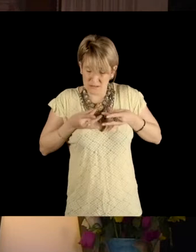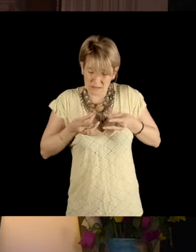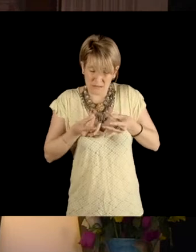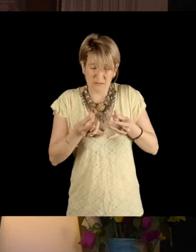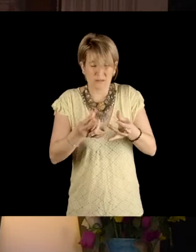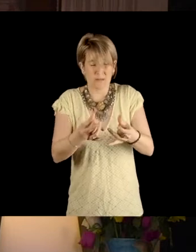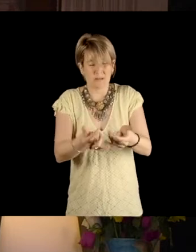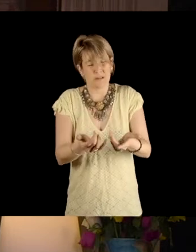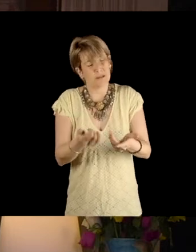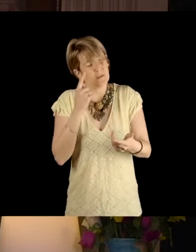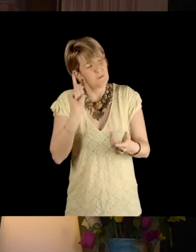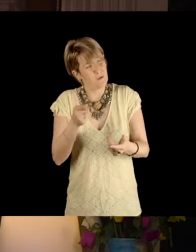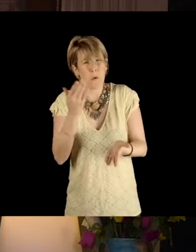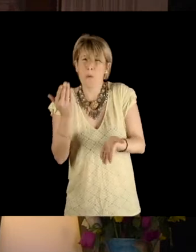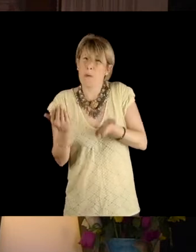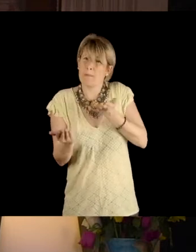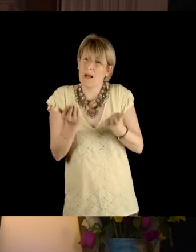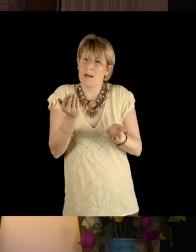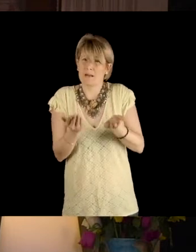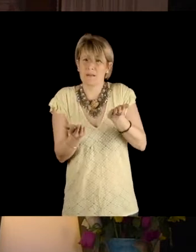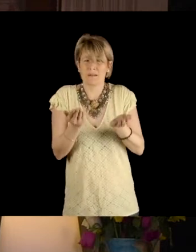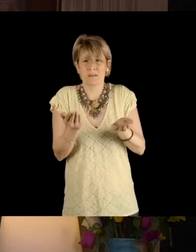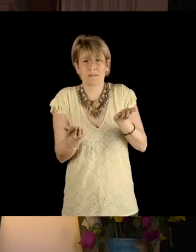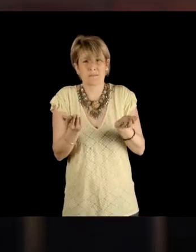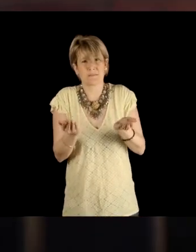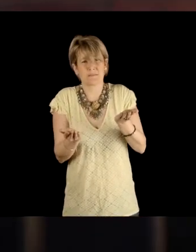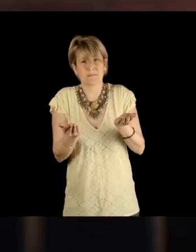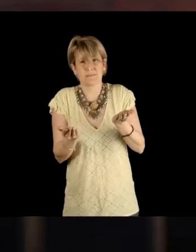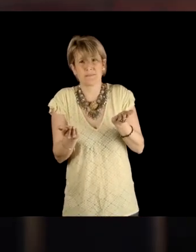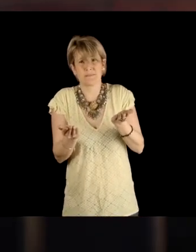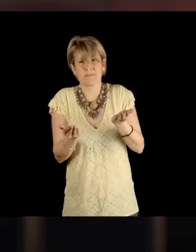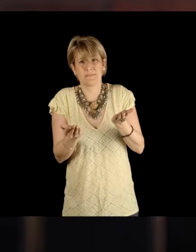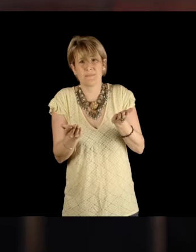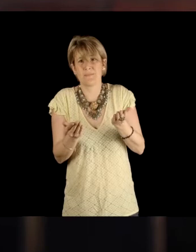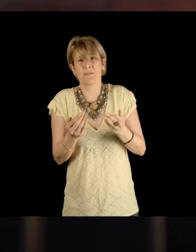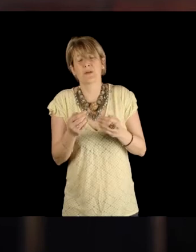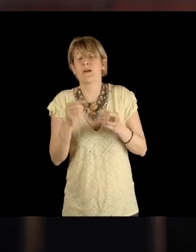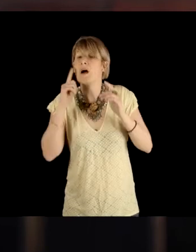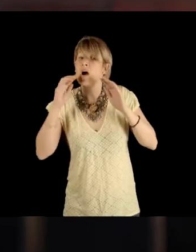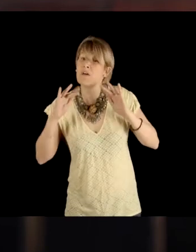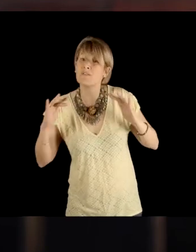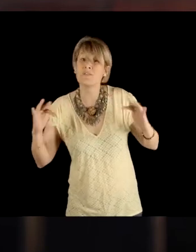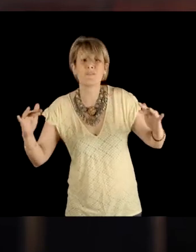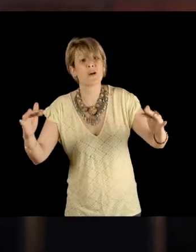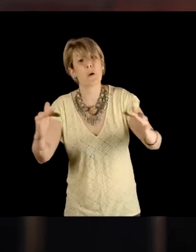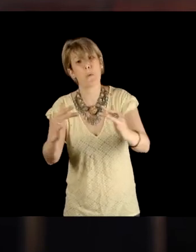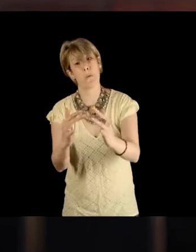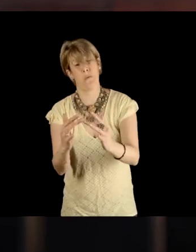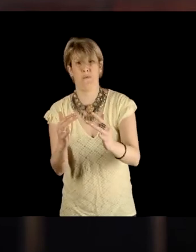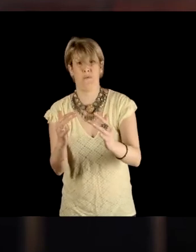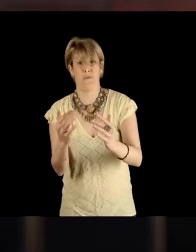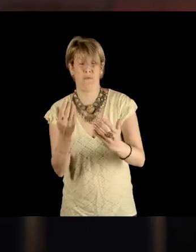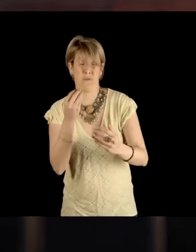But later on in your day-to-day life, I would wish that you would do this cleaning for at least 20 minutes